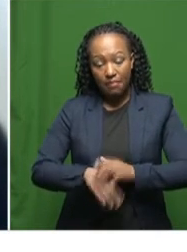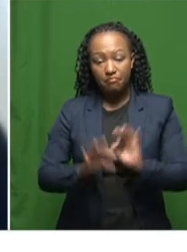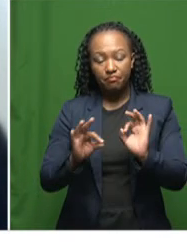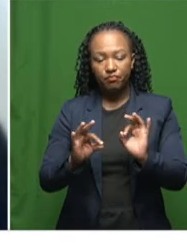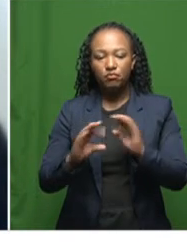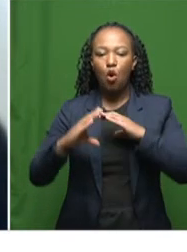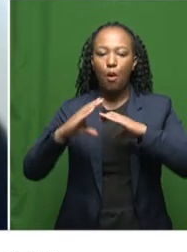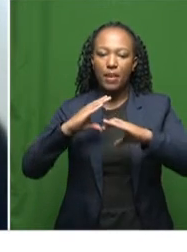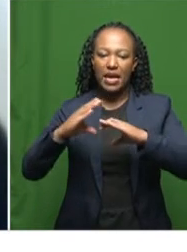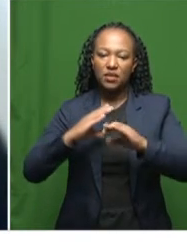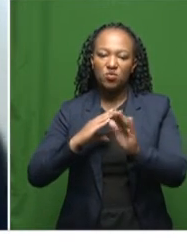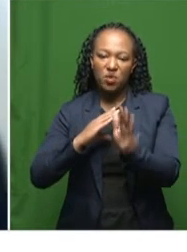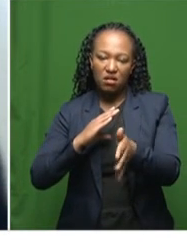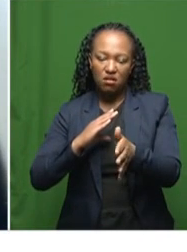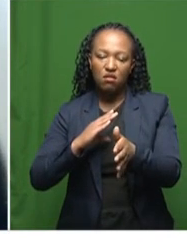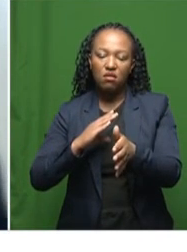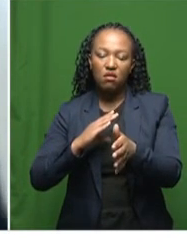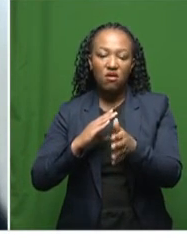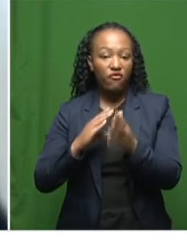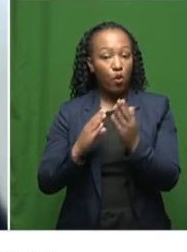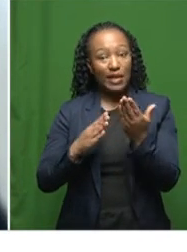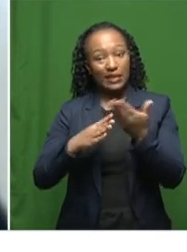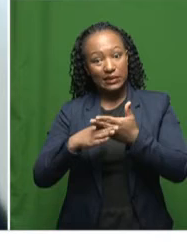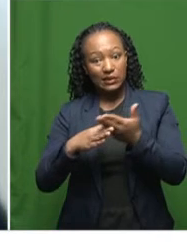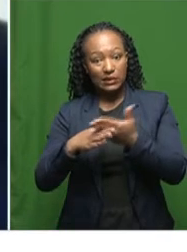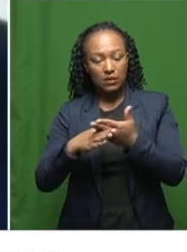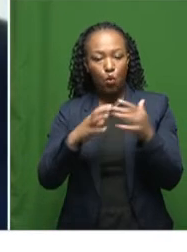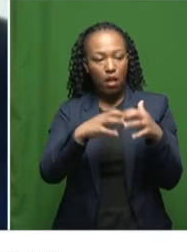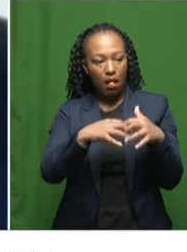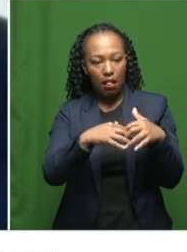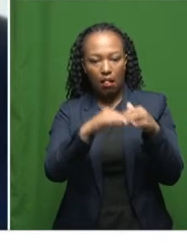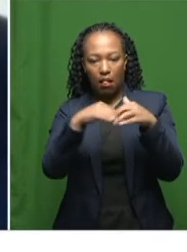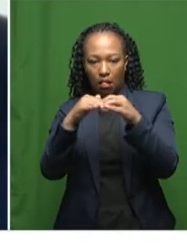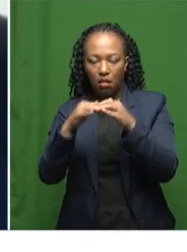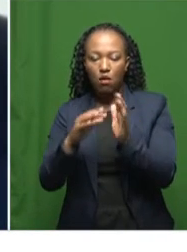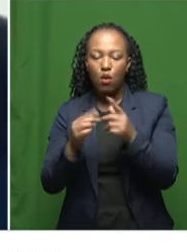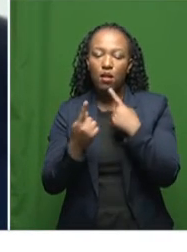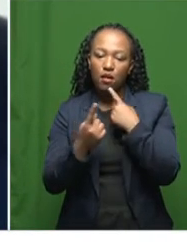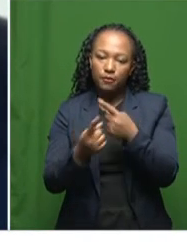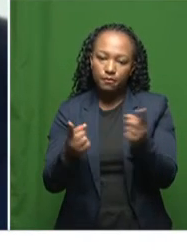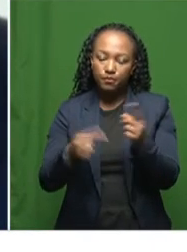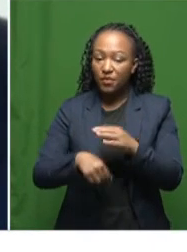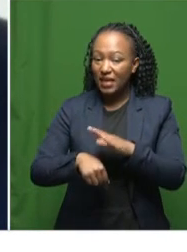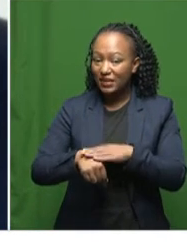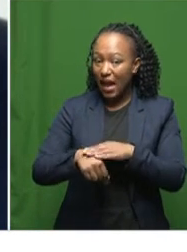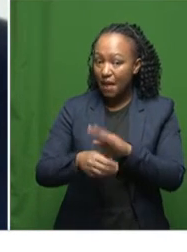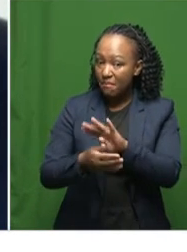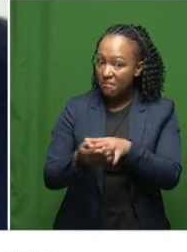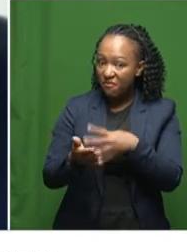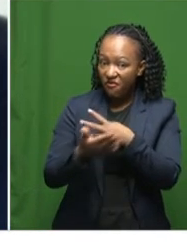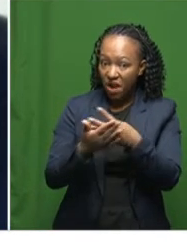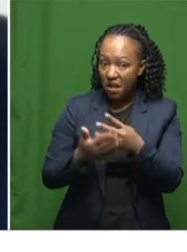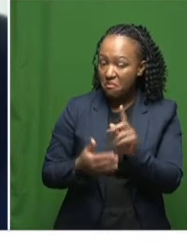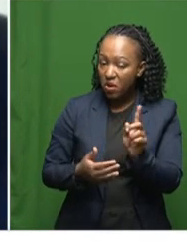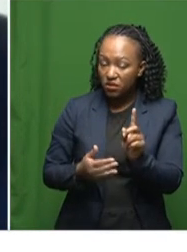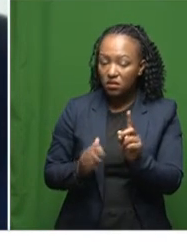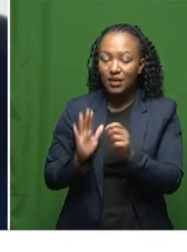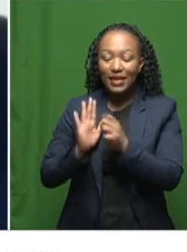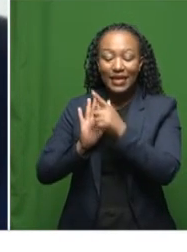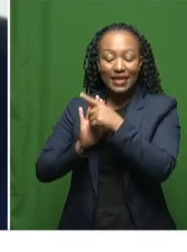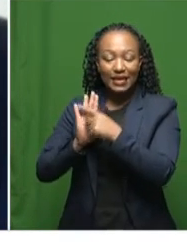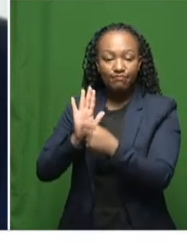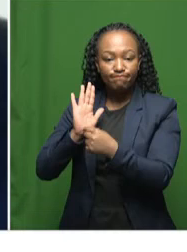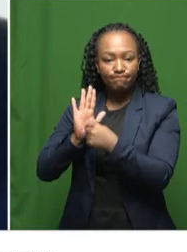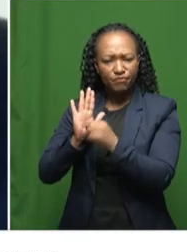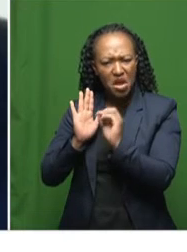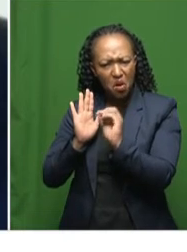communicate those interventions. And just by way of timeframes, is there an actual date by which you